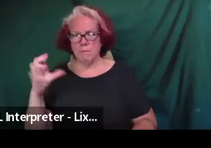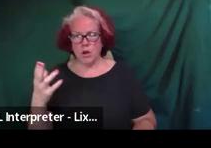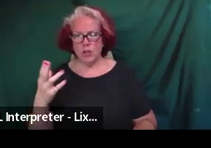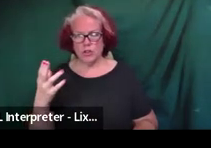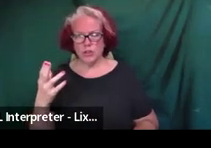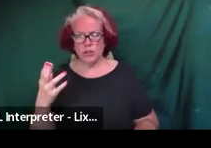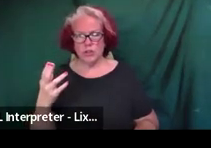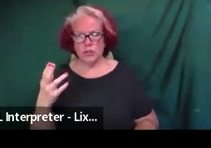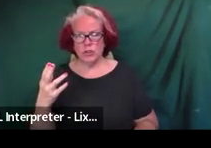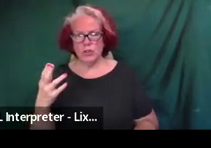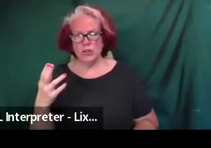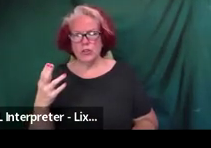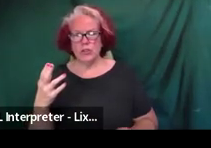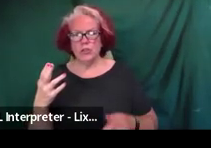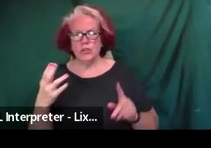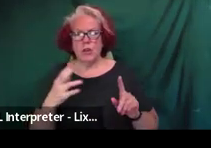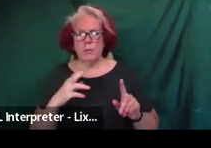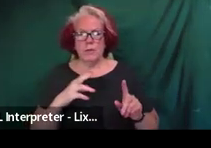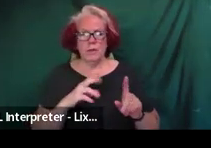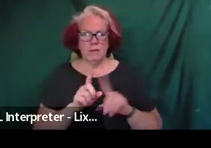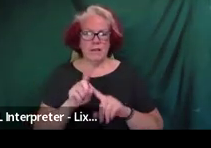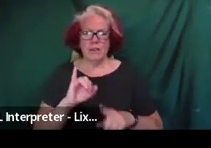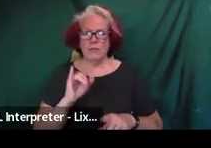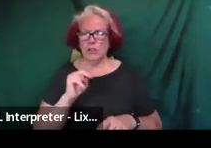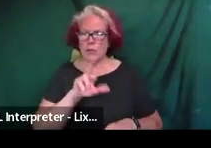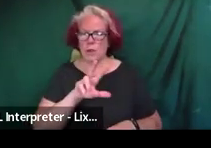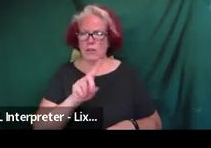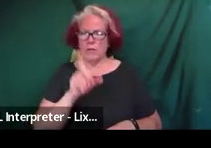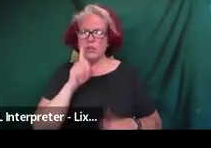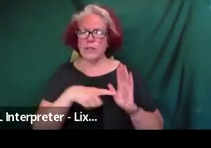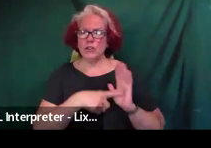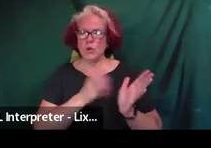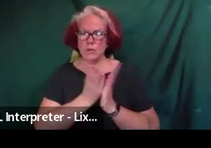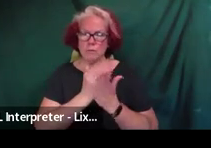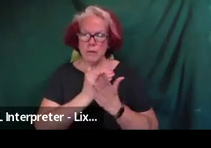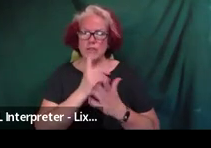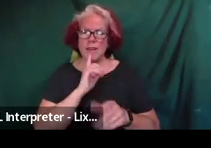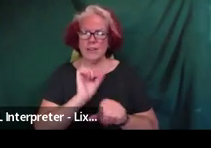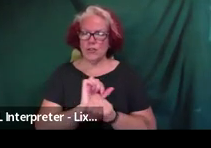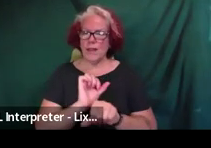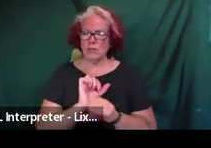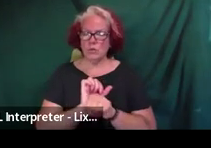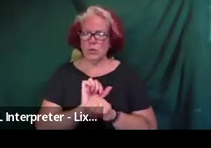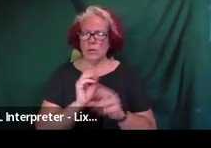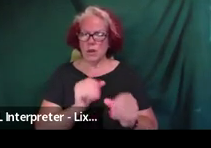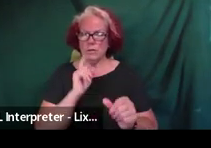of January 31st that basically shows your budget as well as your actuals for that period of time.